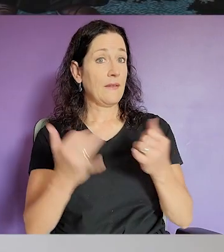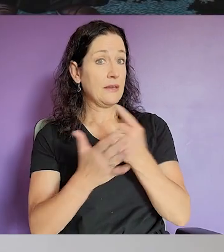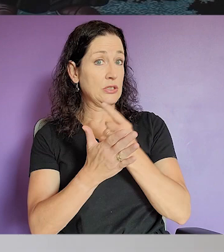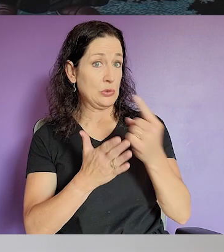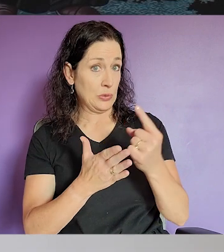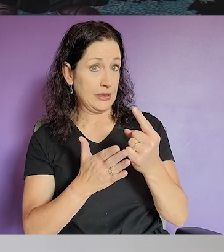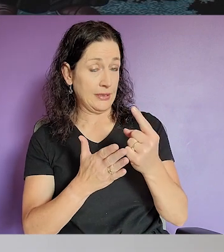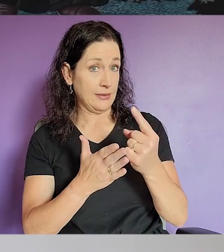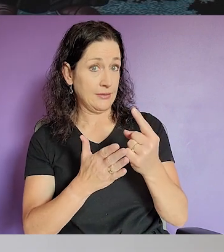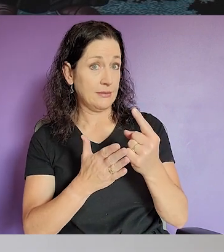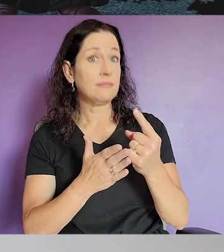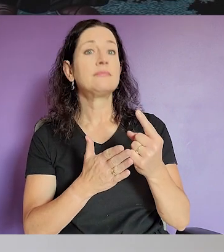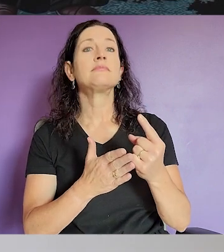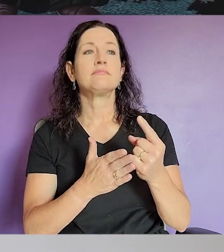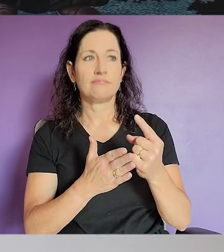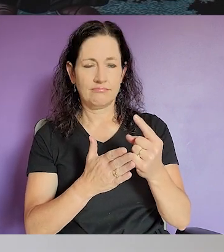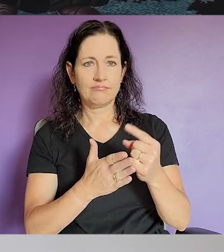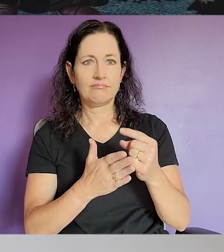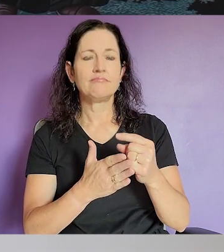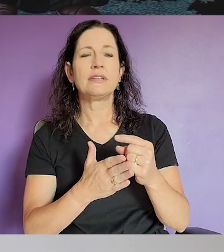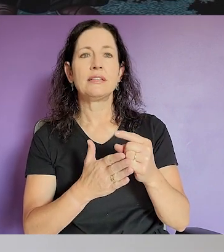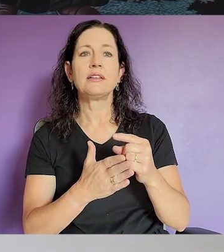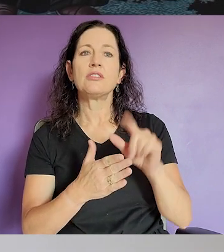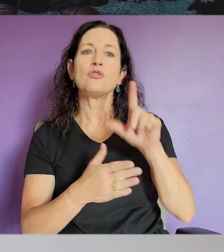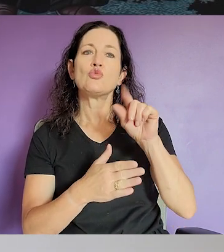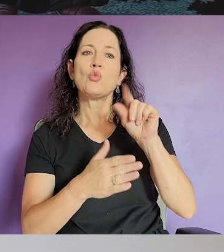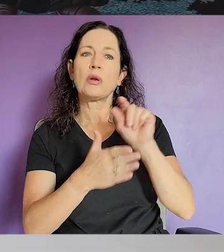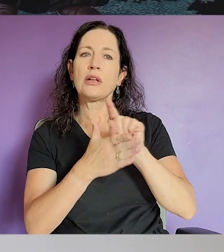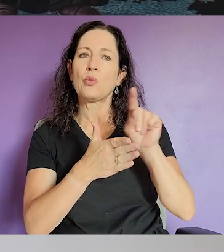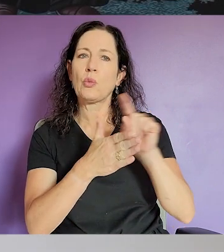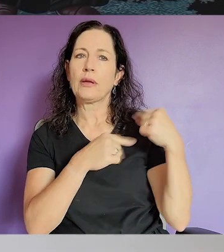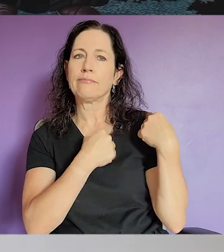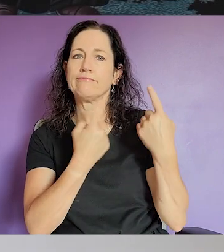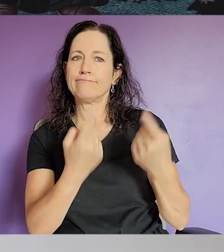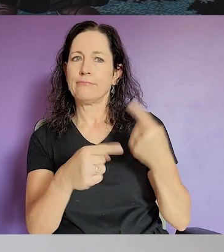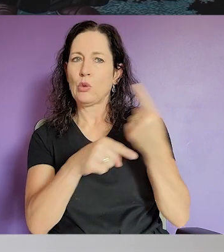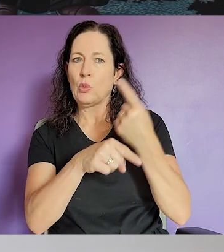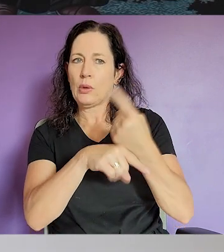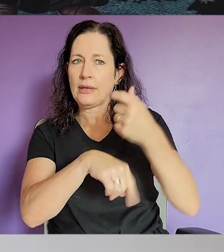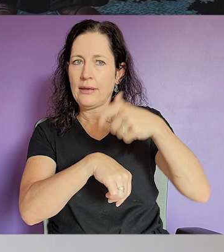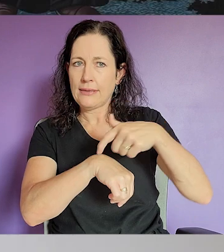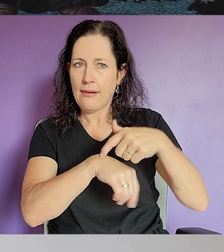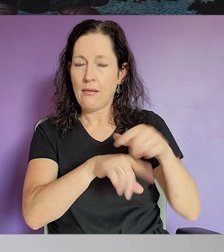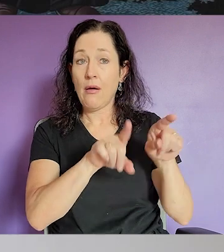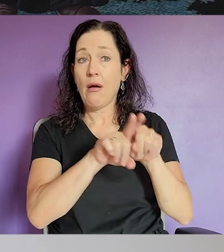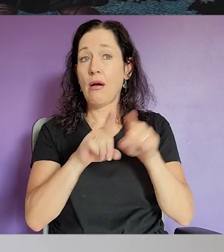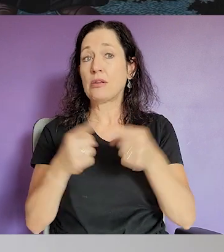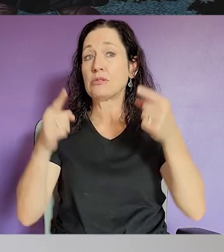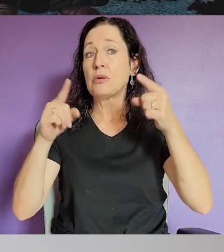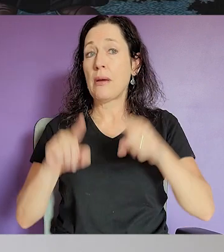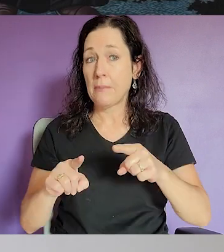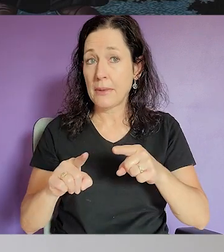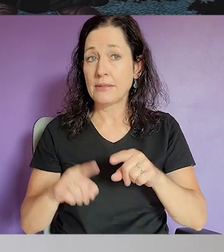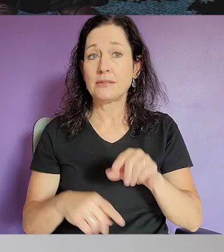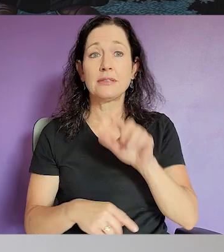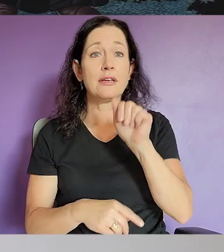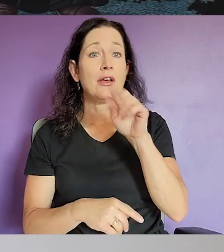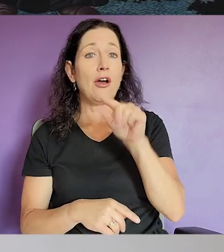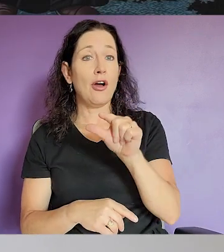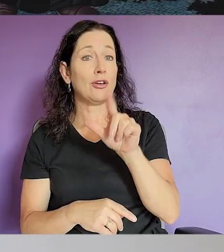the 20th Sunday of Ordinary Time on the 20th of